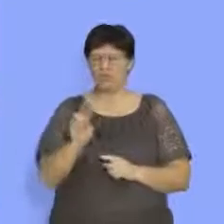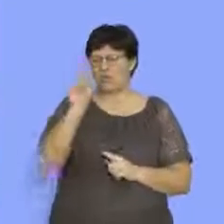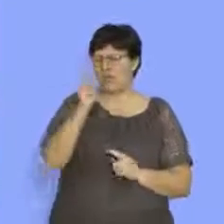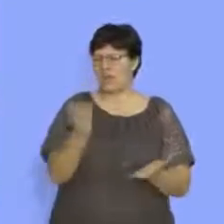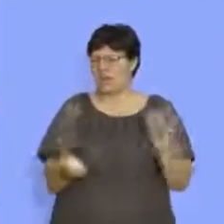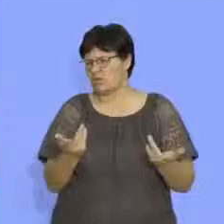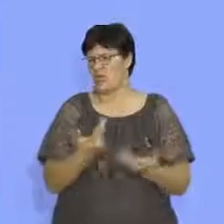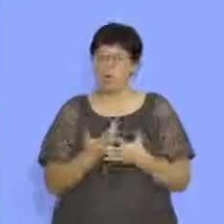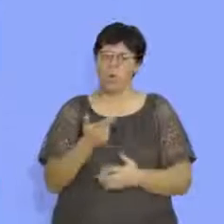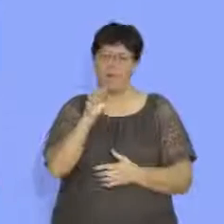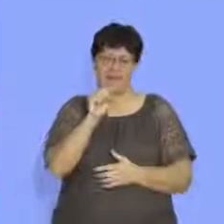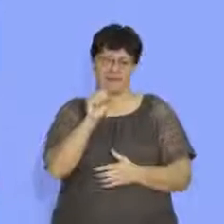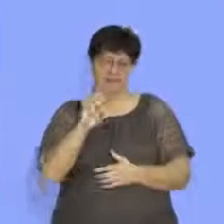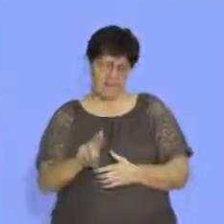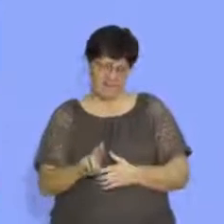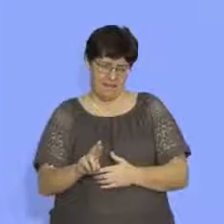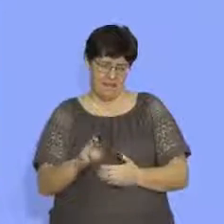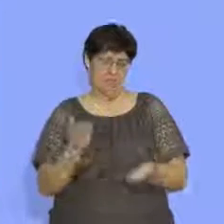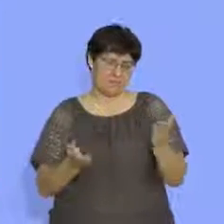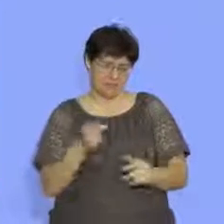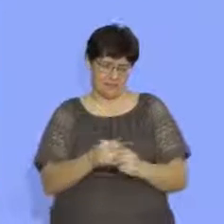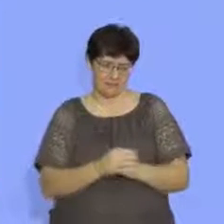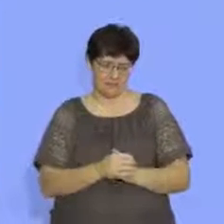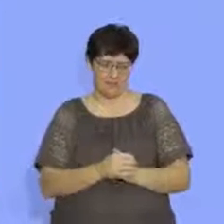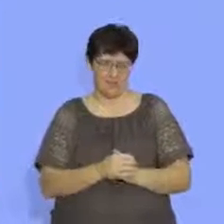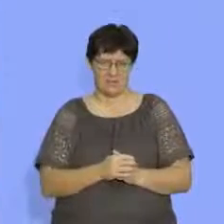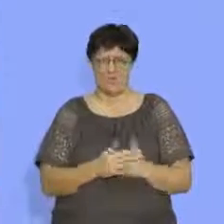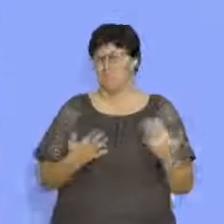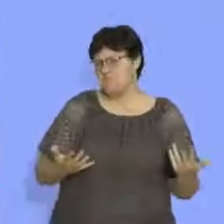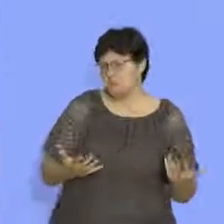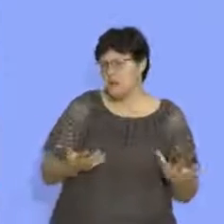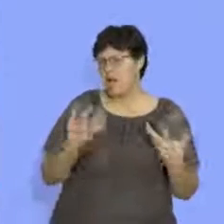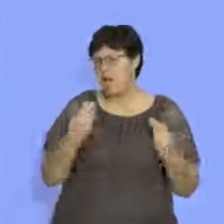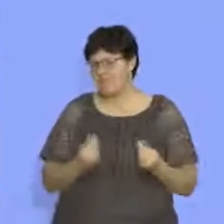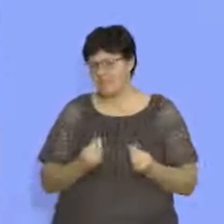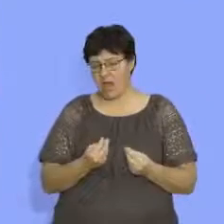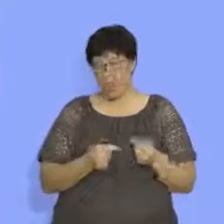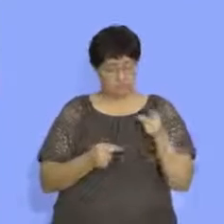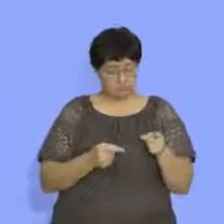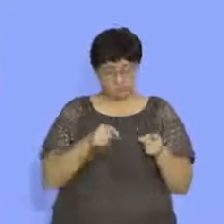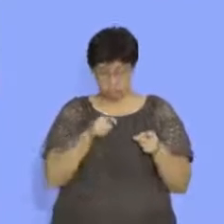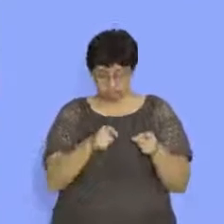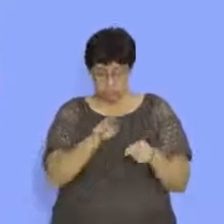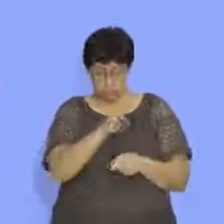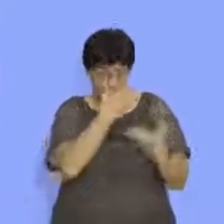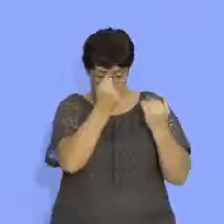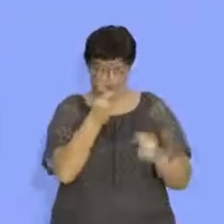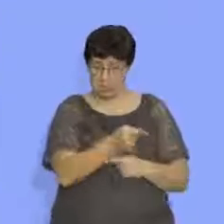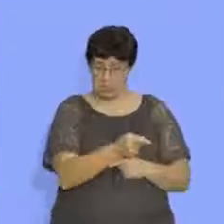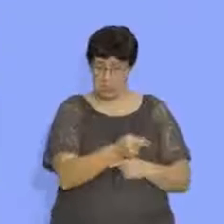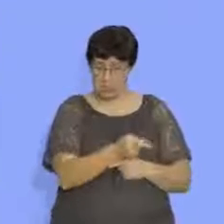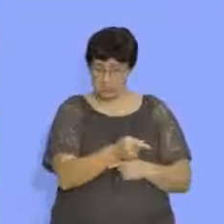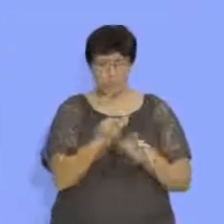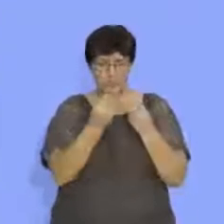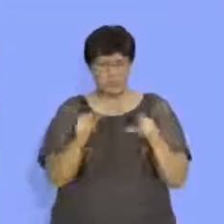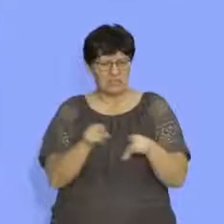quadratic equations or linear equations. But now, what happens when now I have two unknowns that I need to solve at